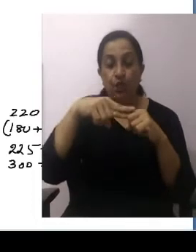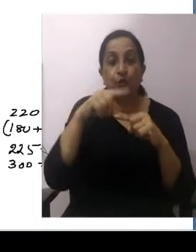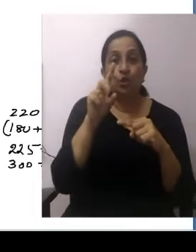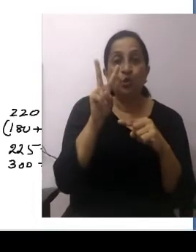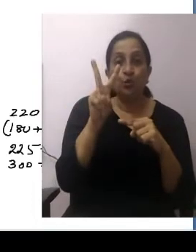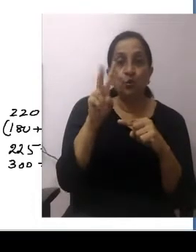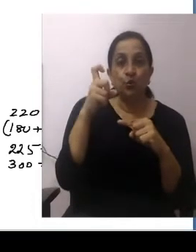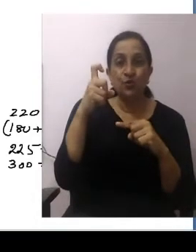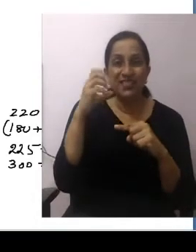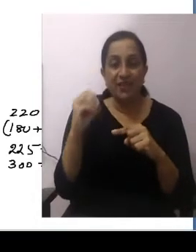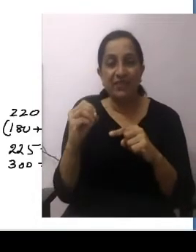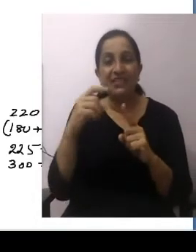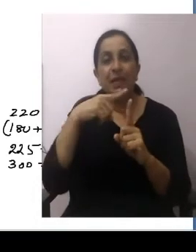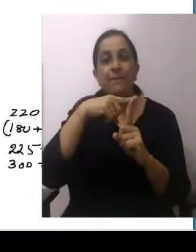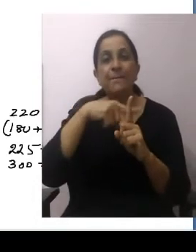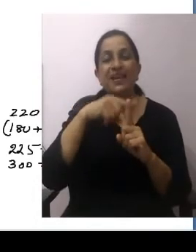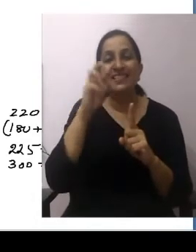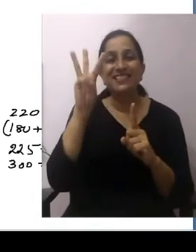plus 30.